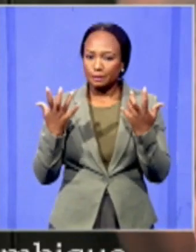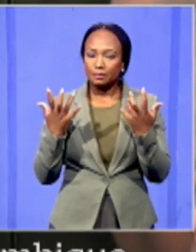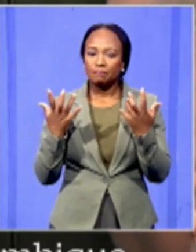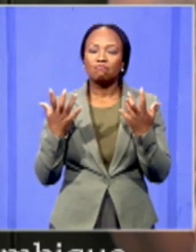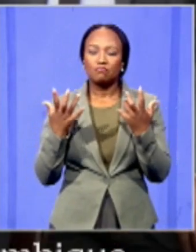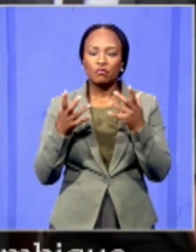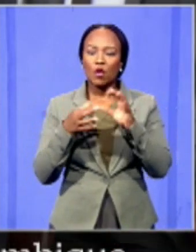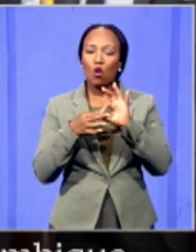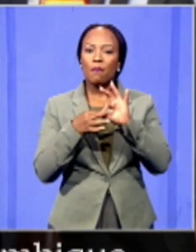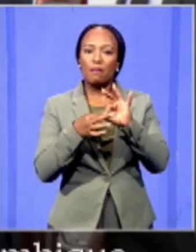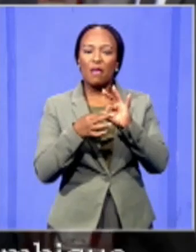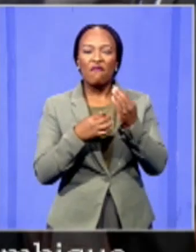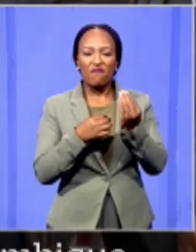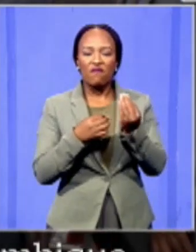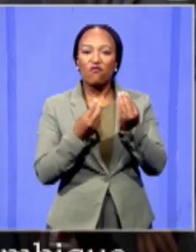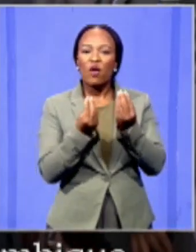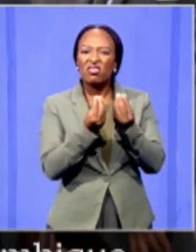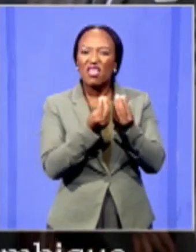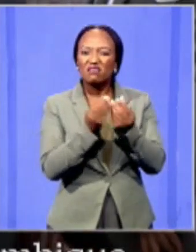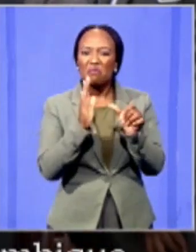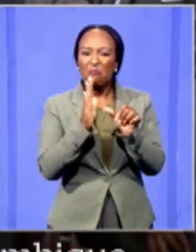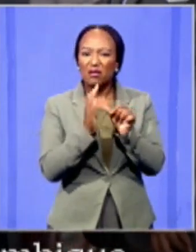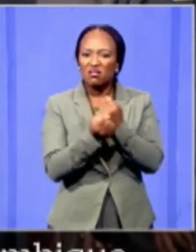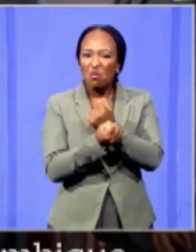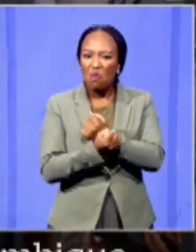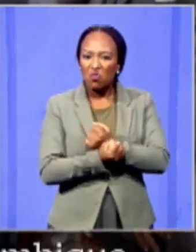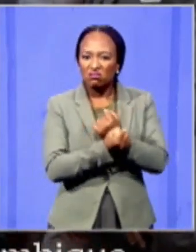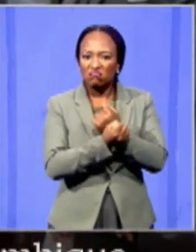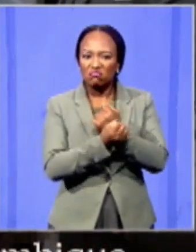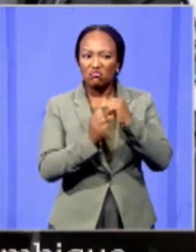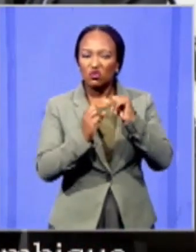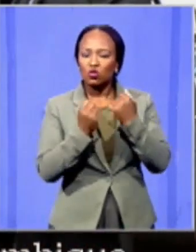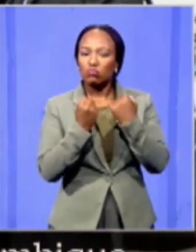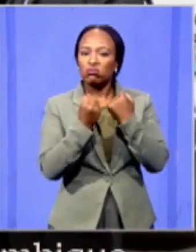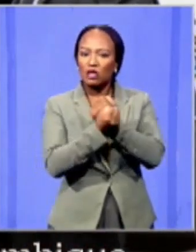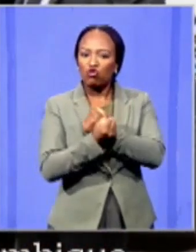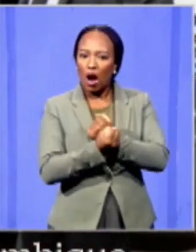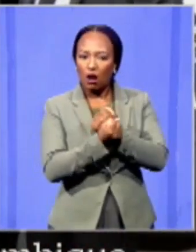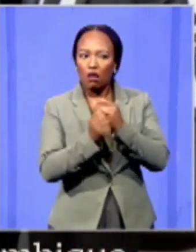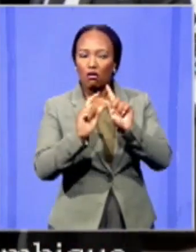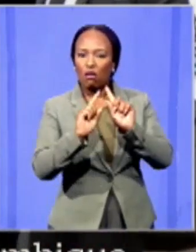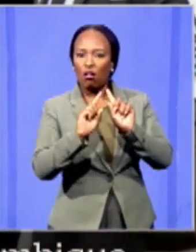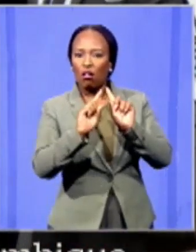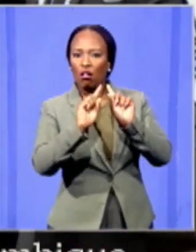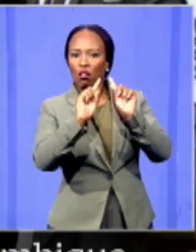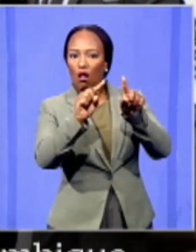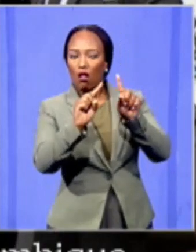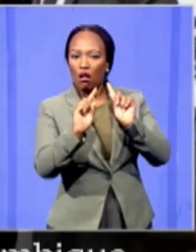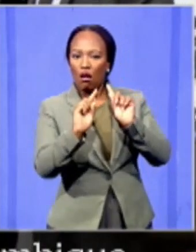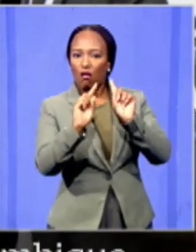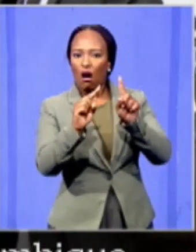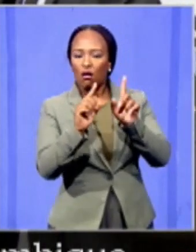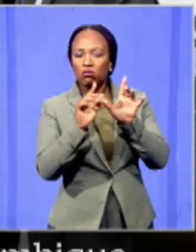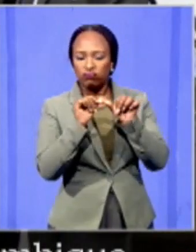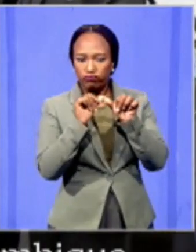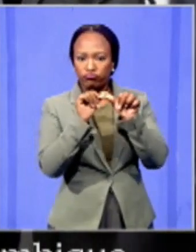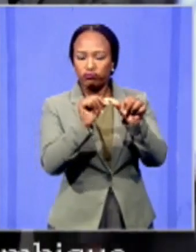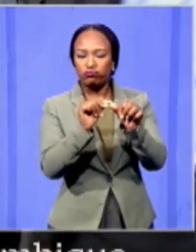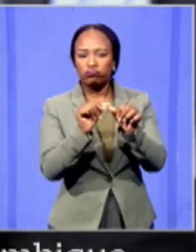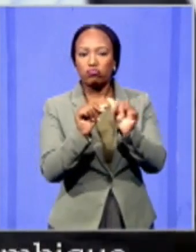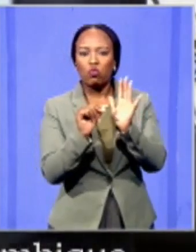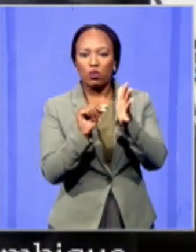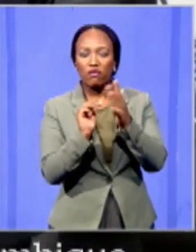essential goods which we think will the commitment will be carried through by our counterparts in terms of